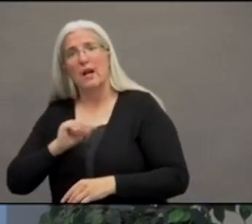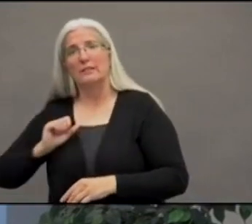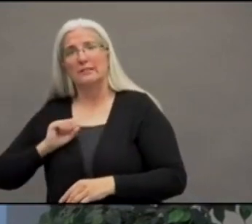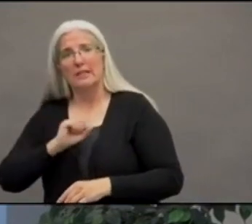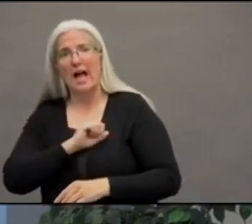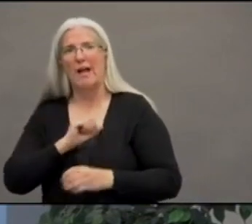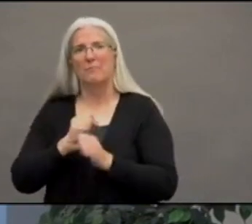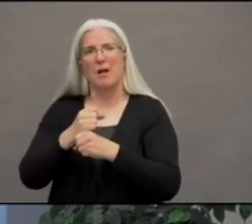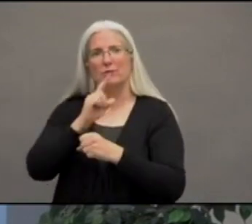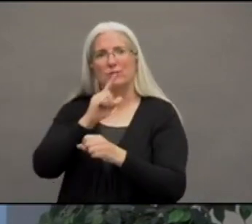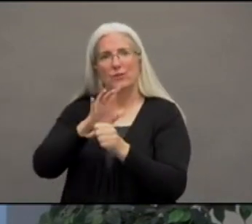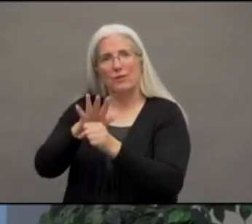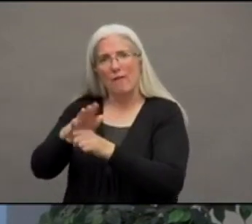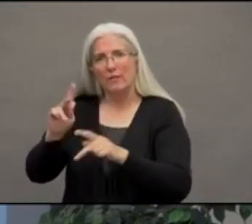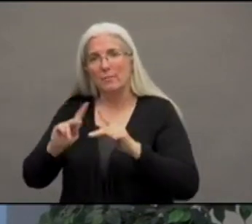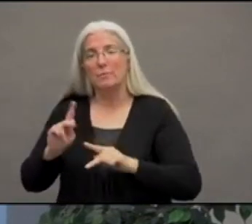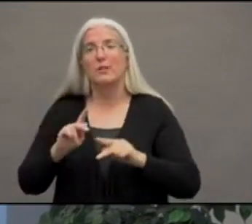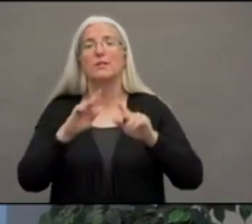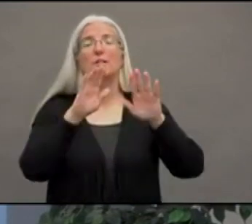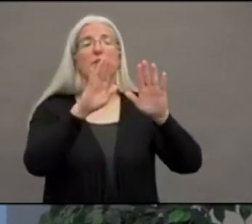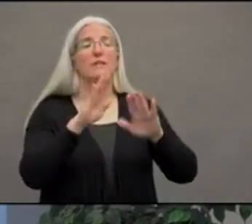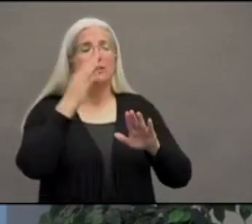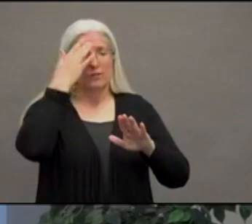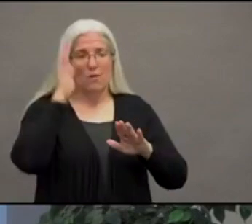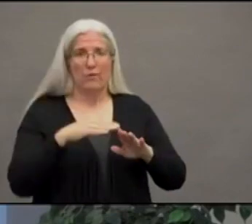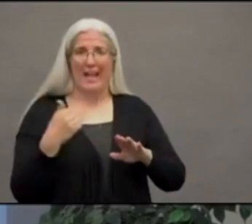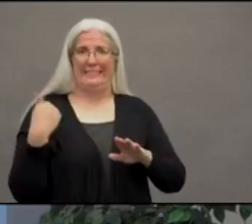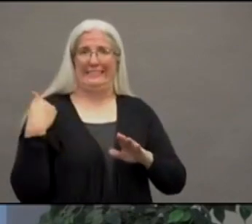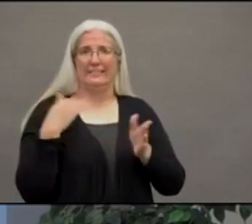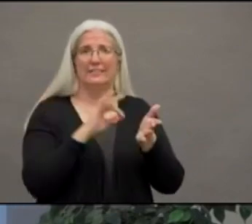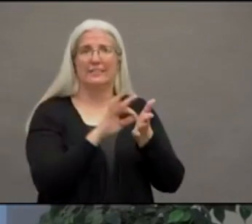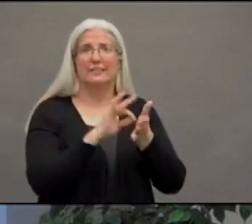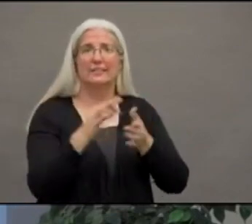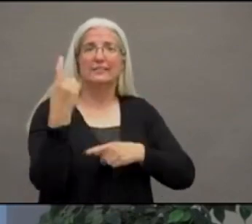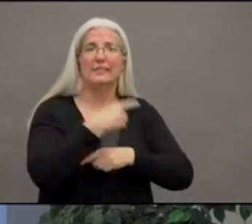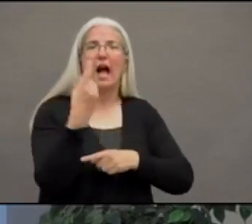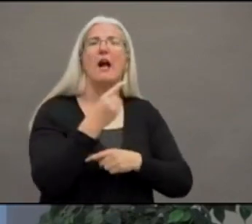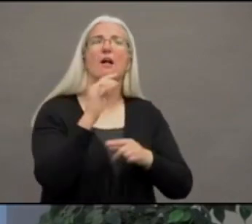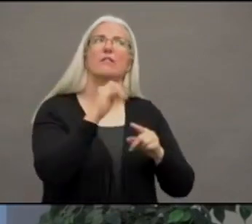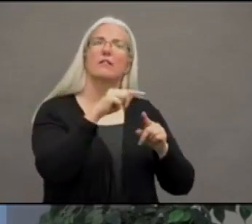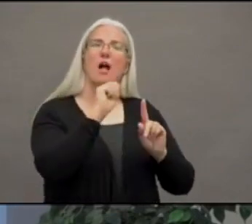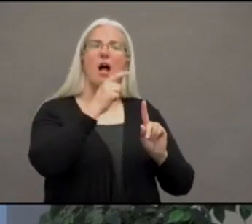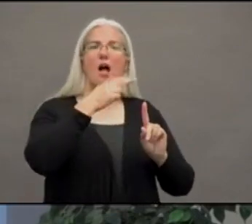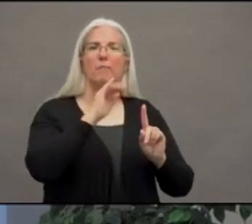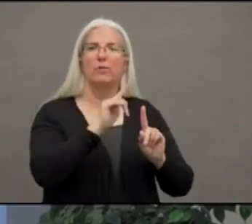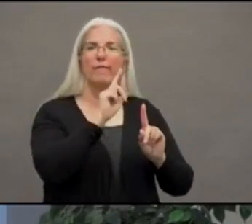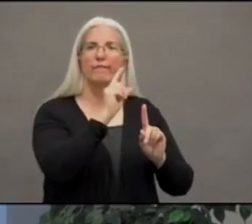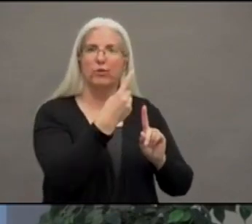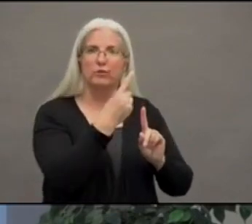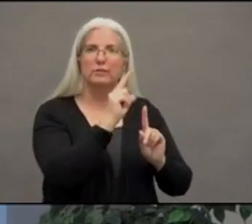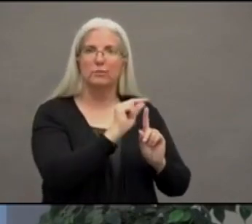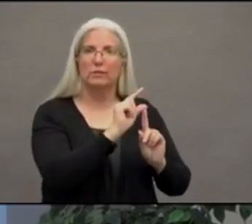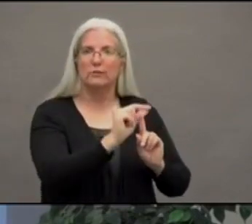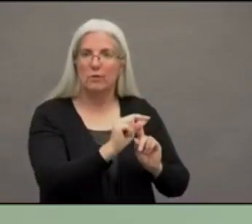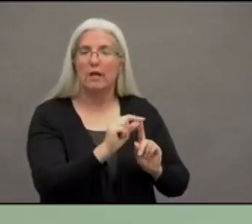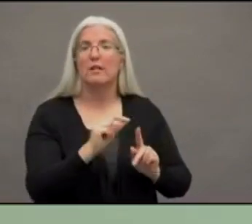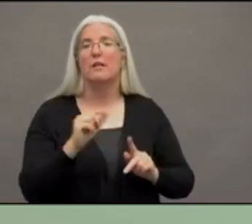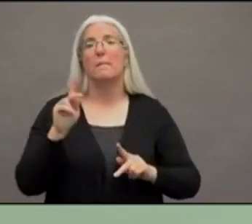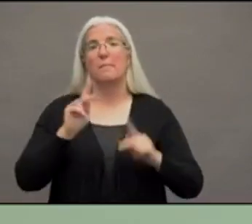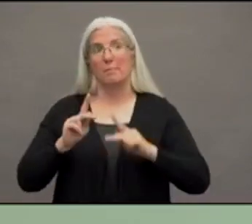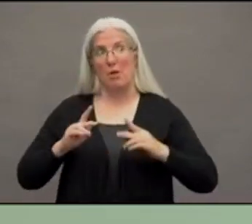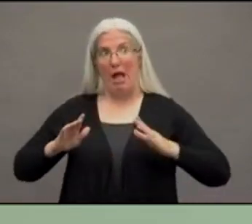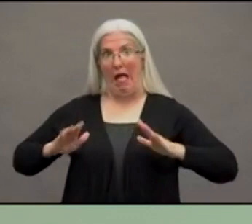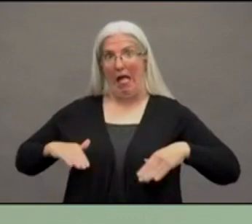April 1st of this year, and people can still participate. Can people be counted over the phone